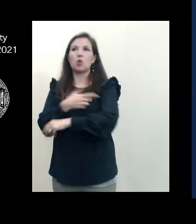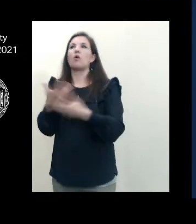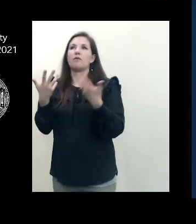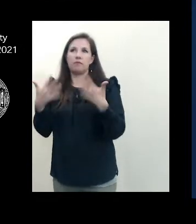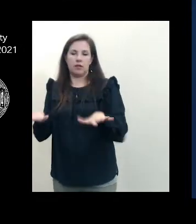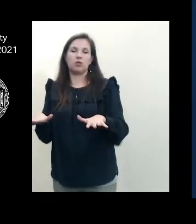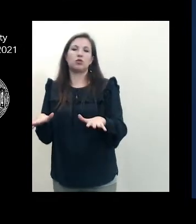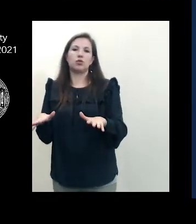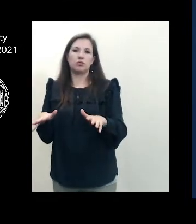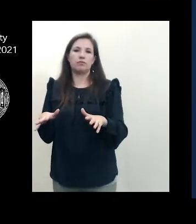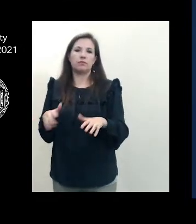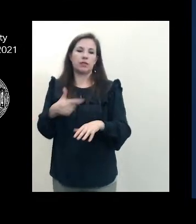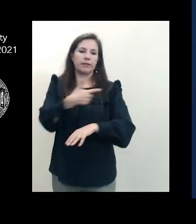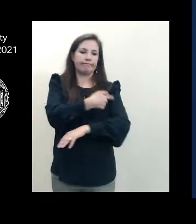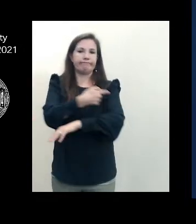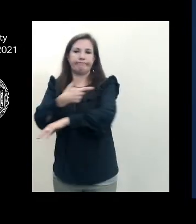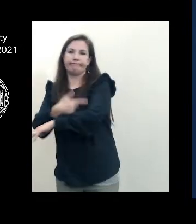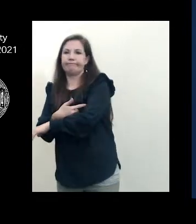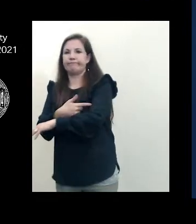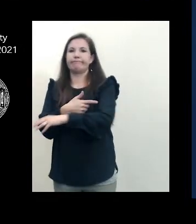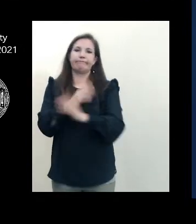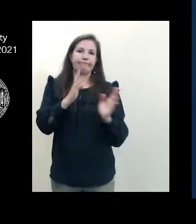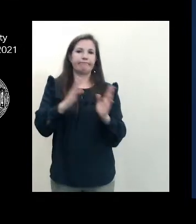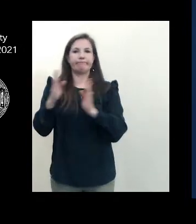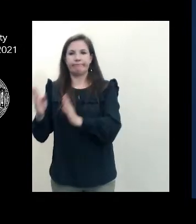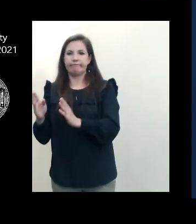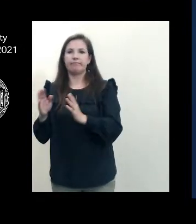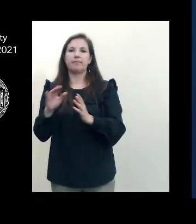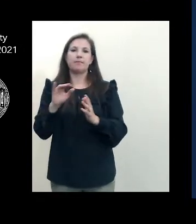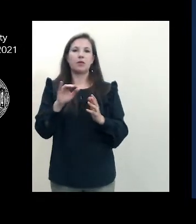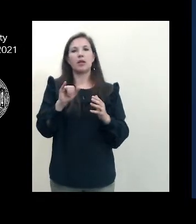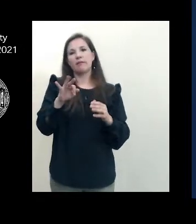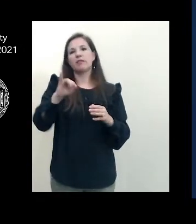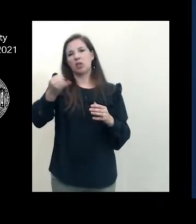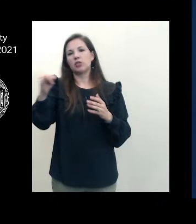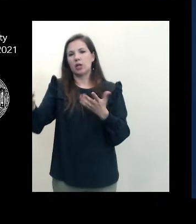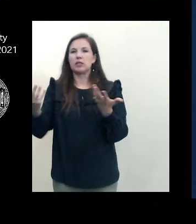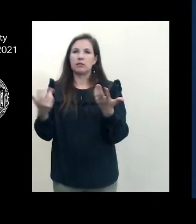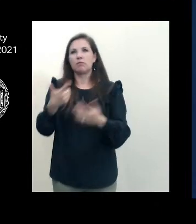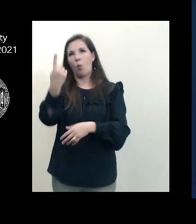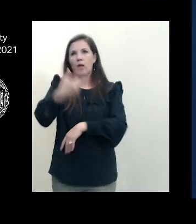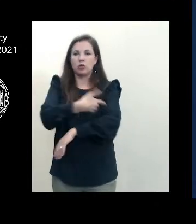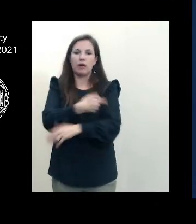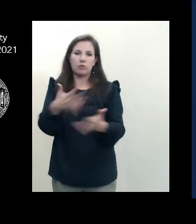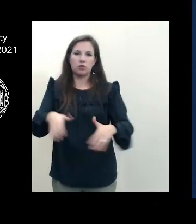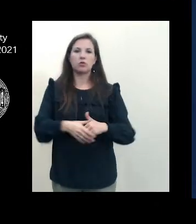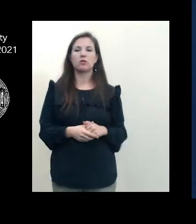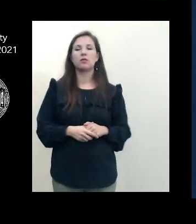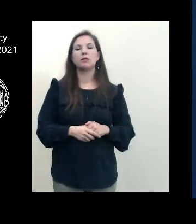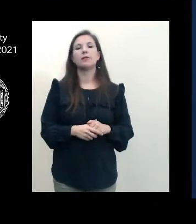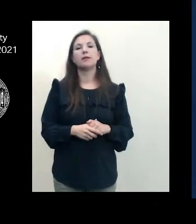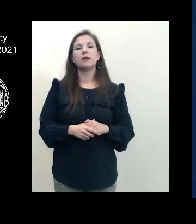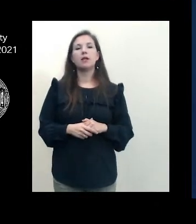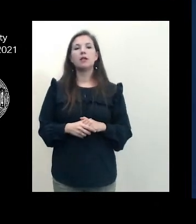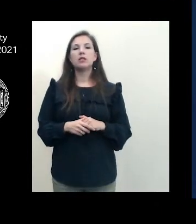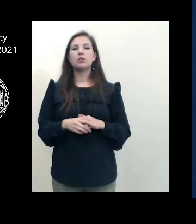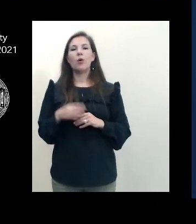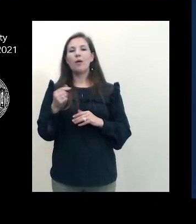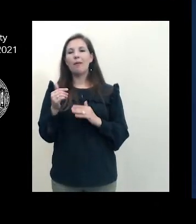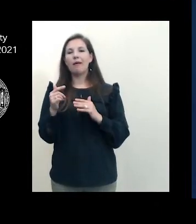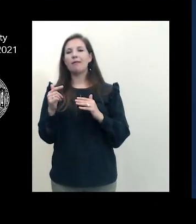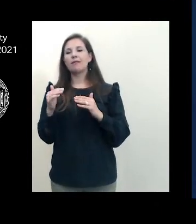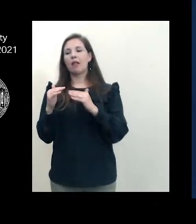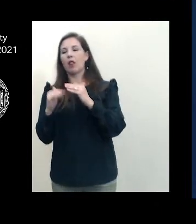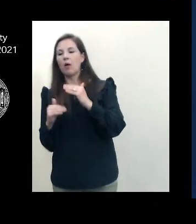completed their vaccine regimen if they got a Johnson & Johnson. So it's slightly lower than